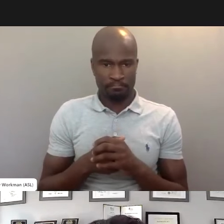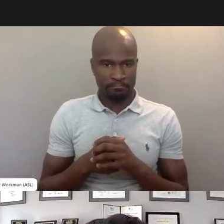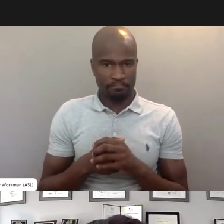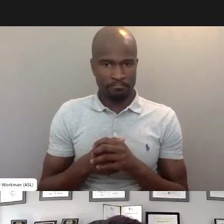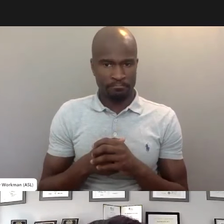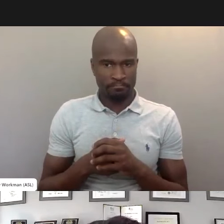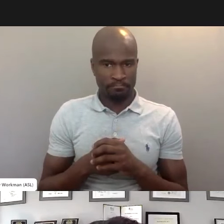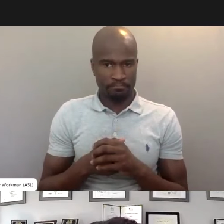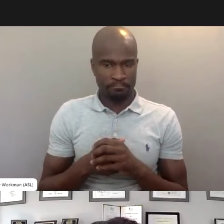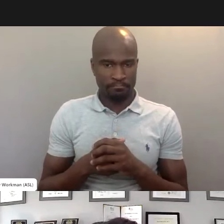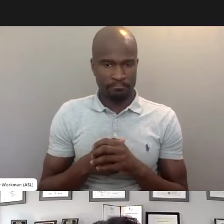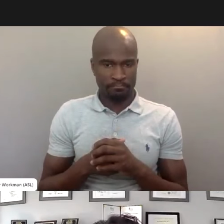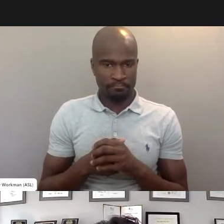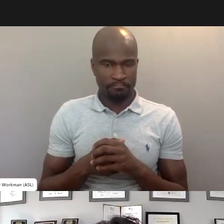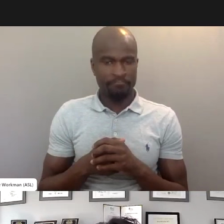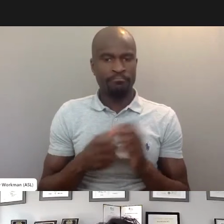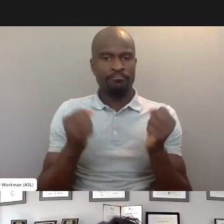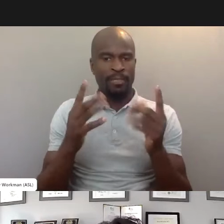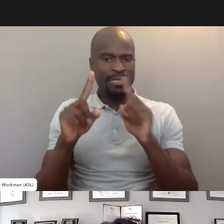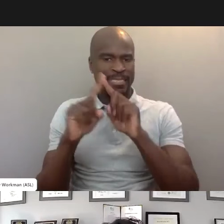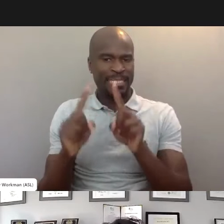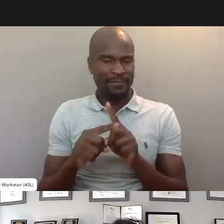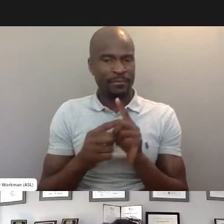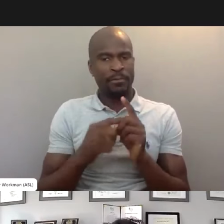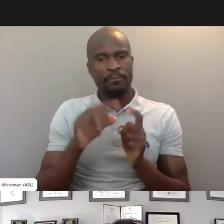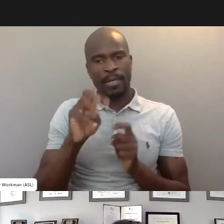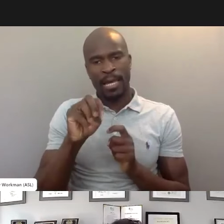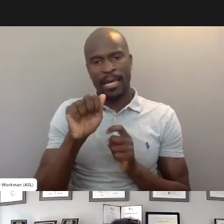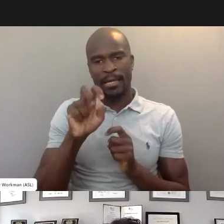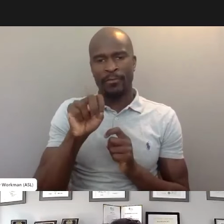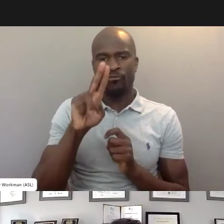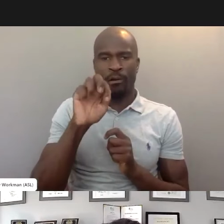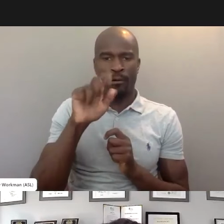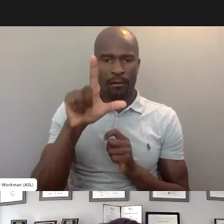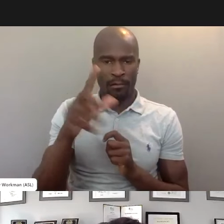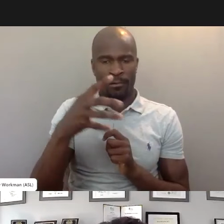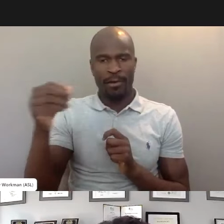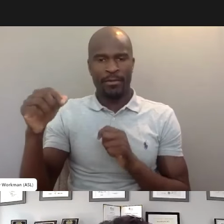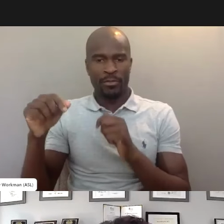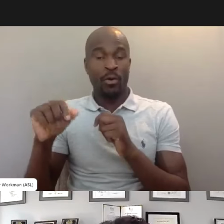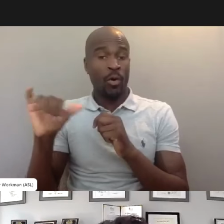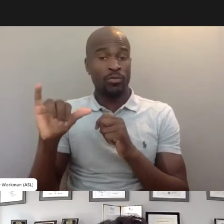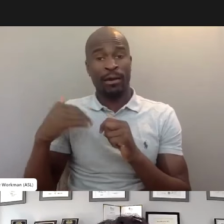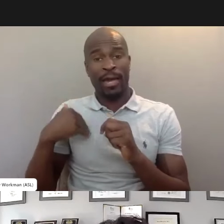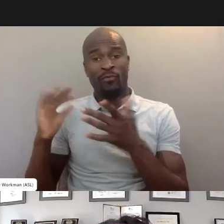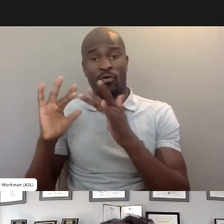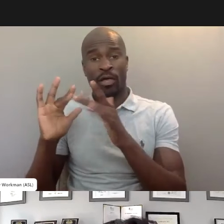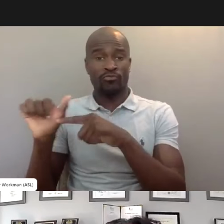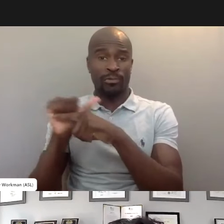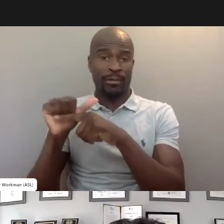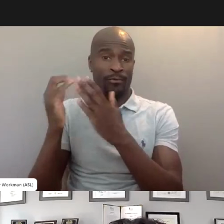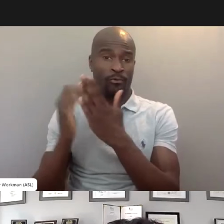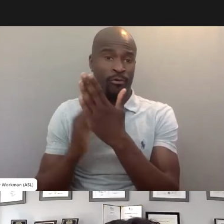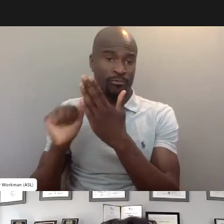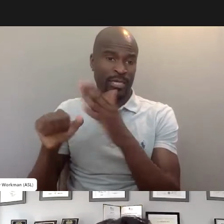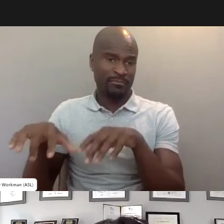number of manuals in different languages, and there is a free online training course if you want to learn more about PFA.